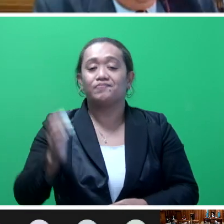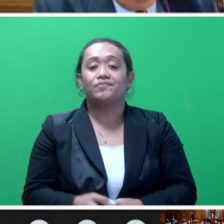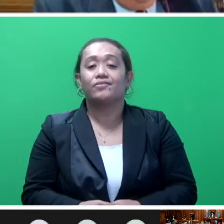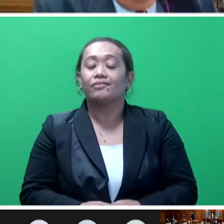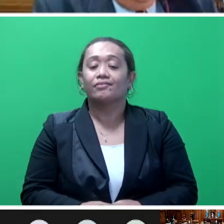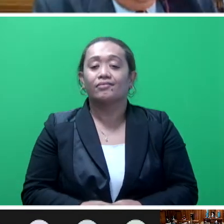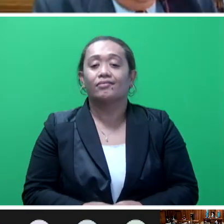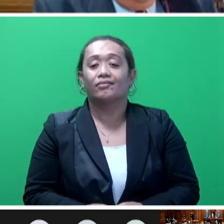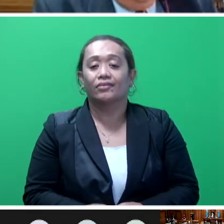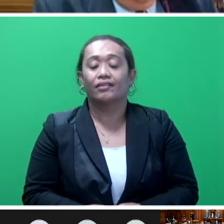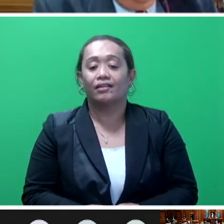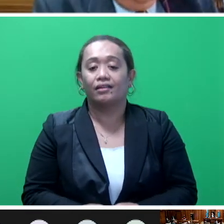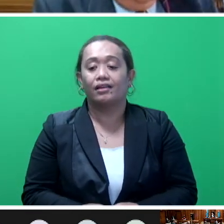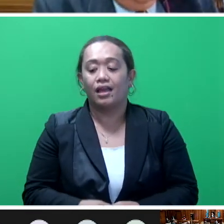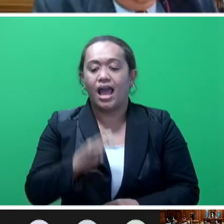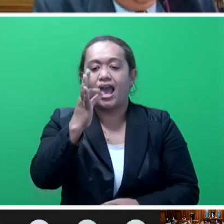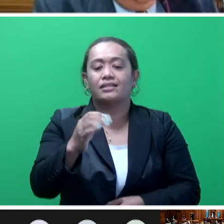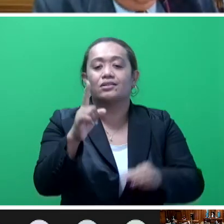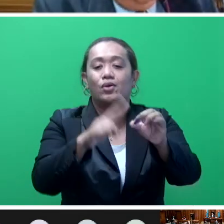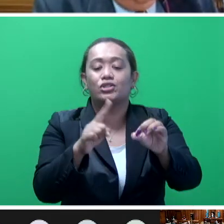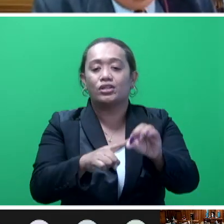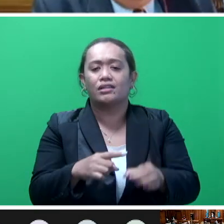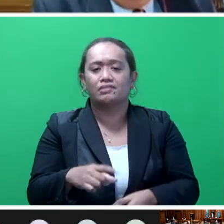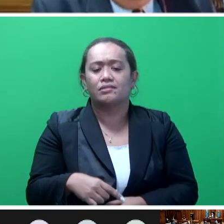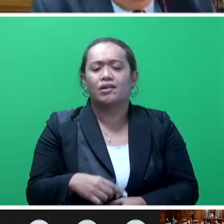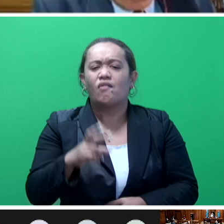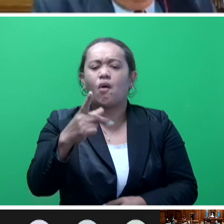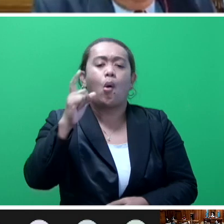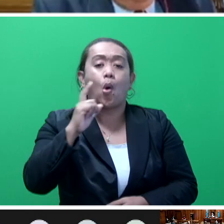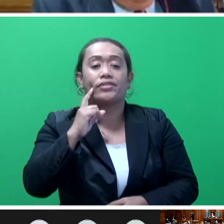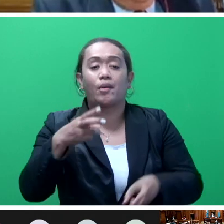Environment. Can the Minister update Parliament